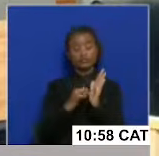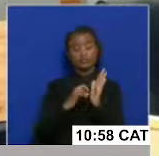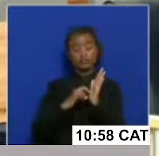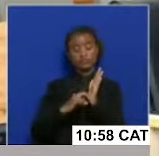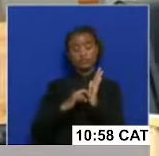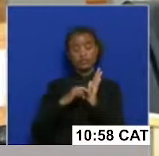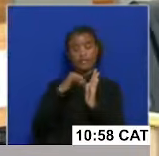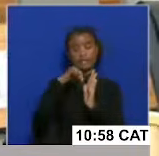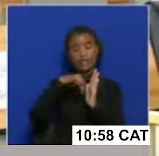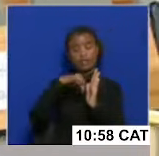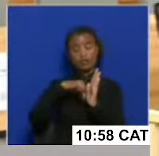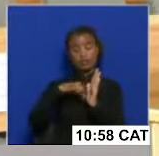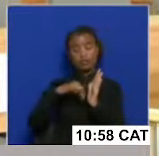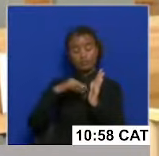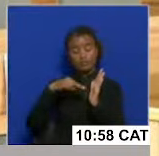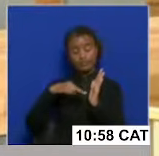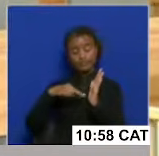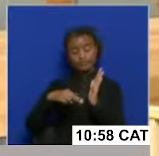Okay.